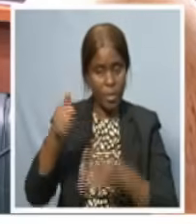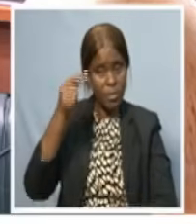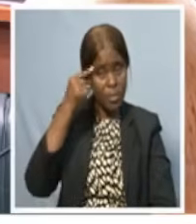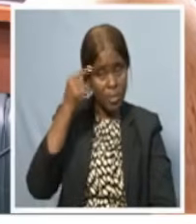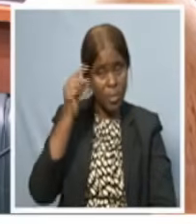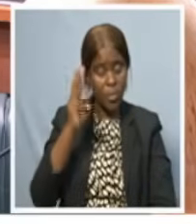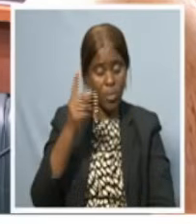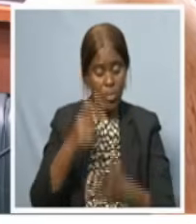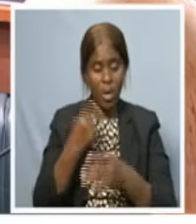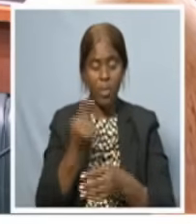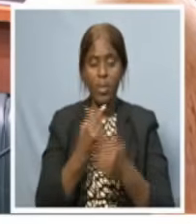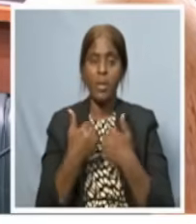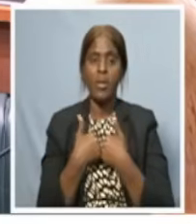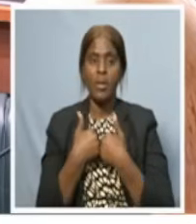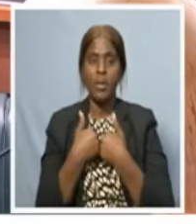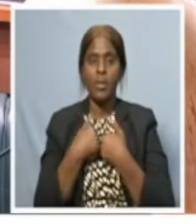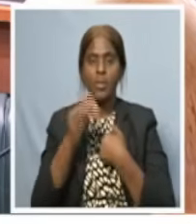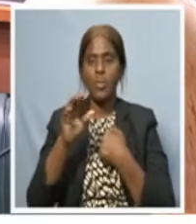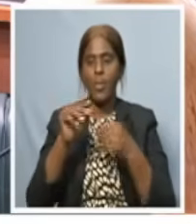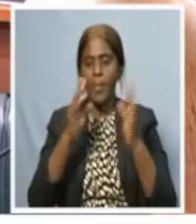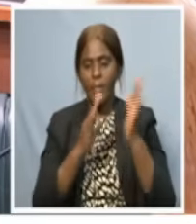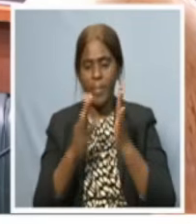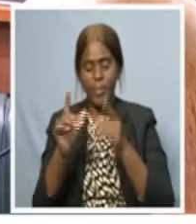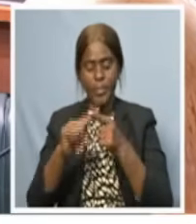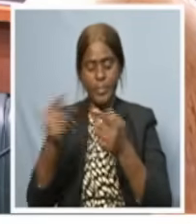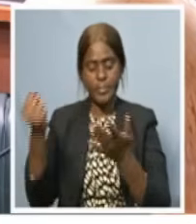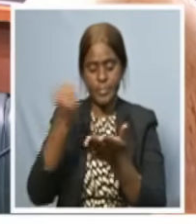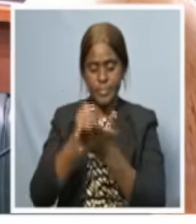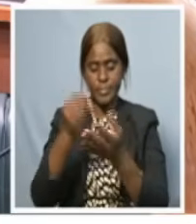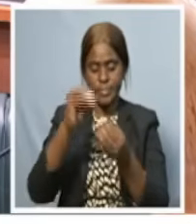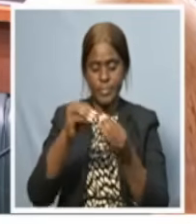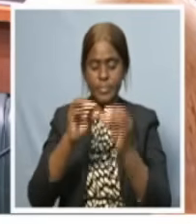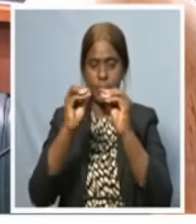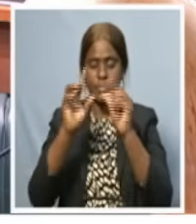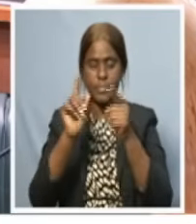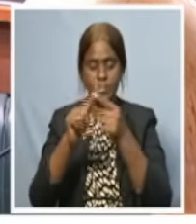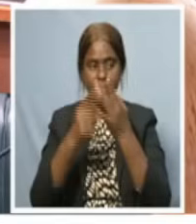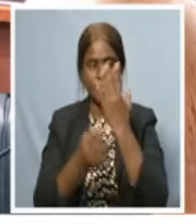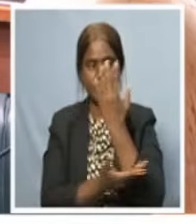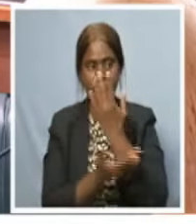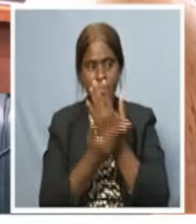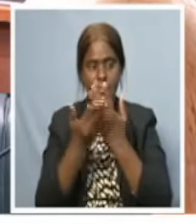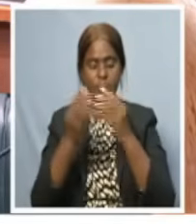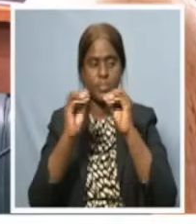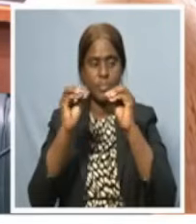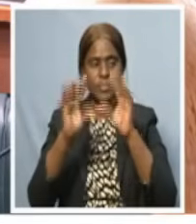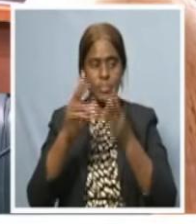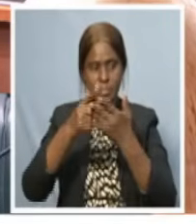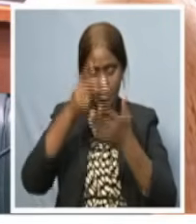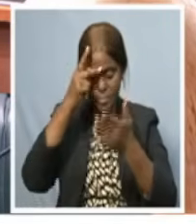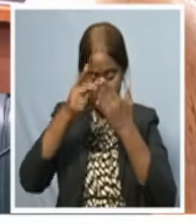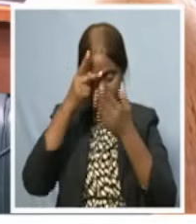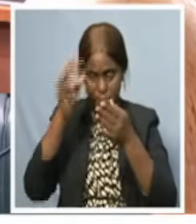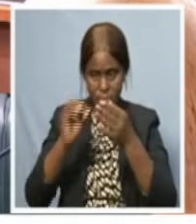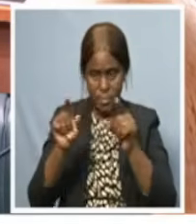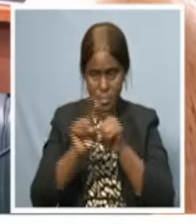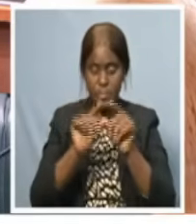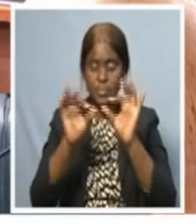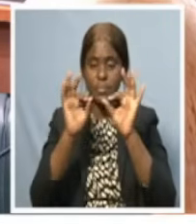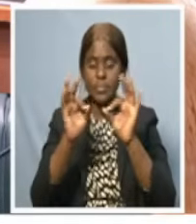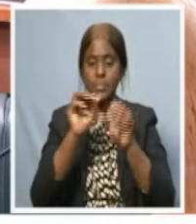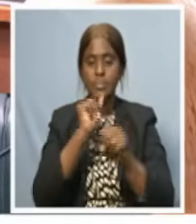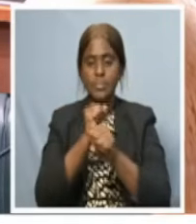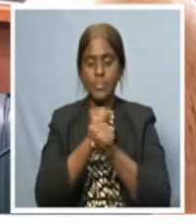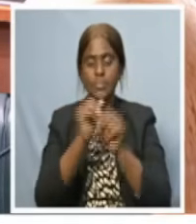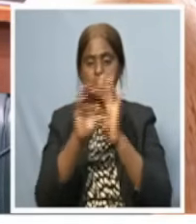government already has ongoing plans to recruit additional teachers in order to improve the teacher-pupil ratio and ensure effective